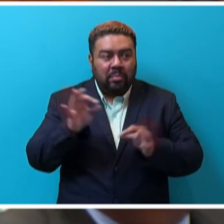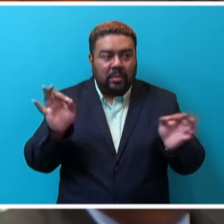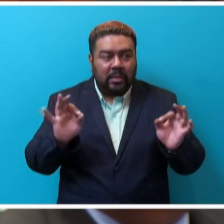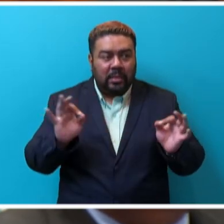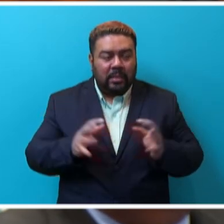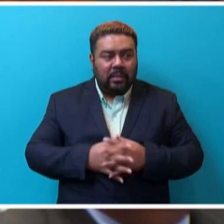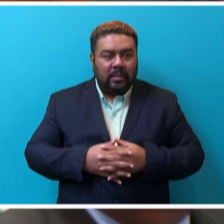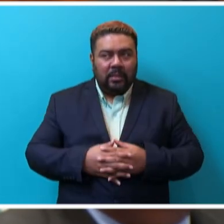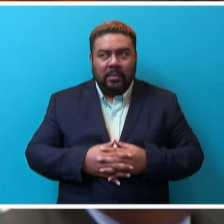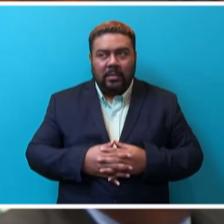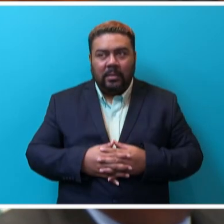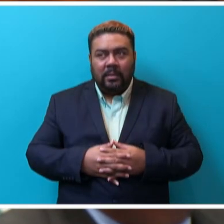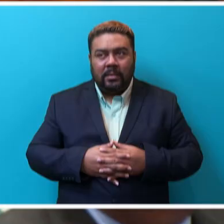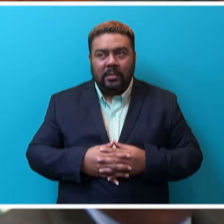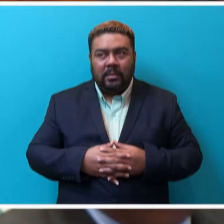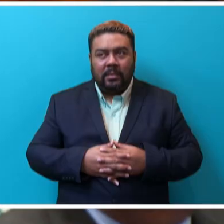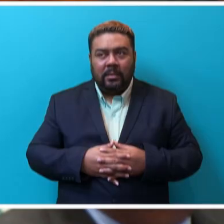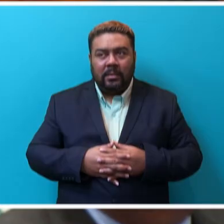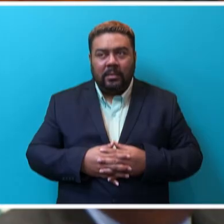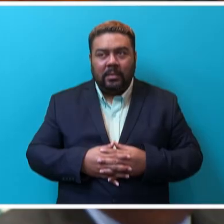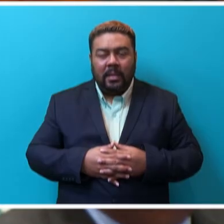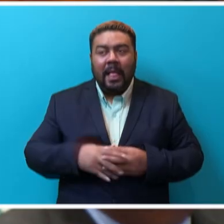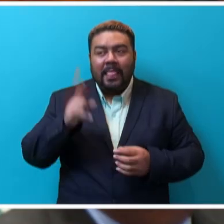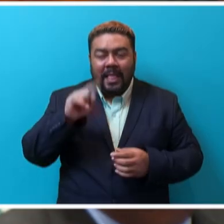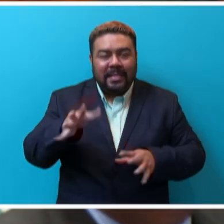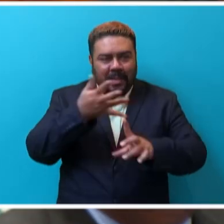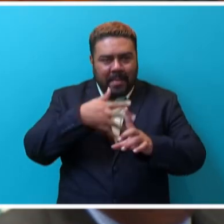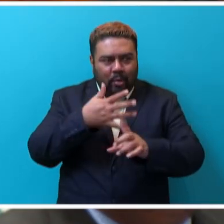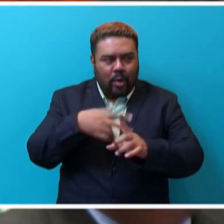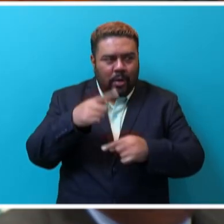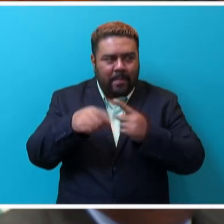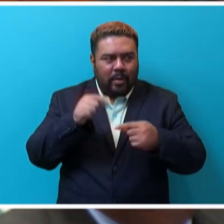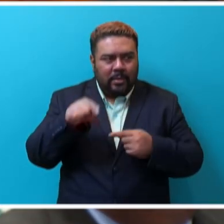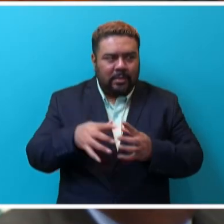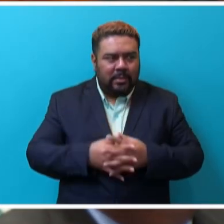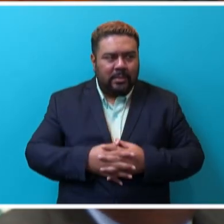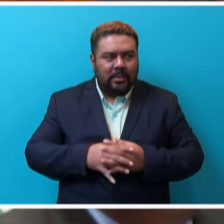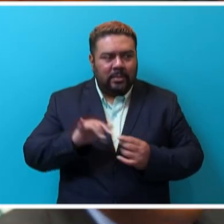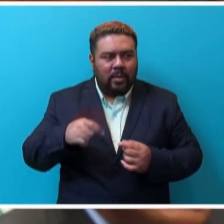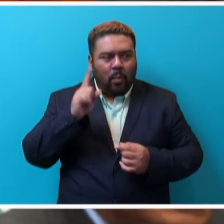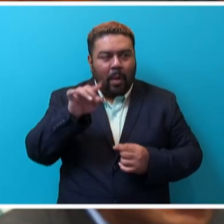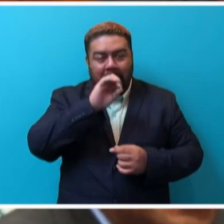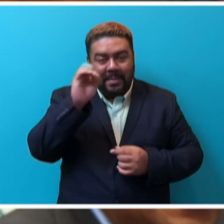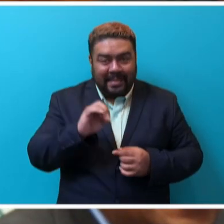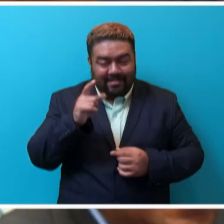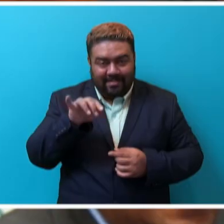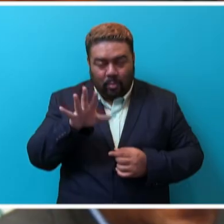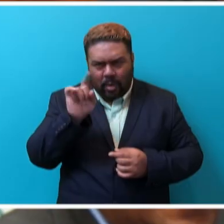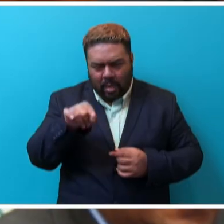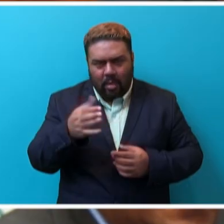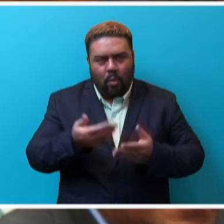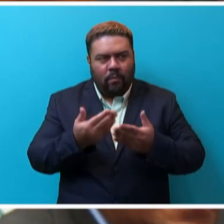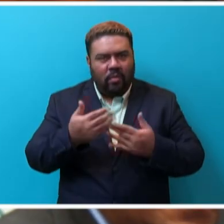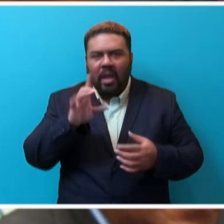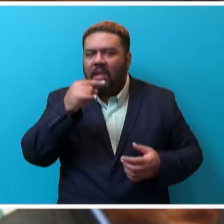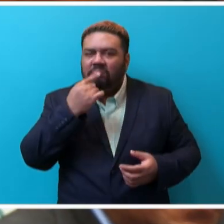frightened. And that is the background of it. This was just like the 1% that was taken away from them, and they couldn't say